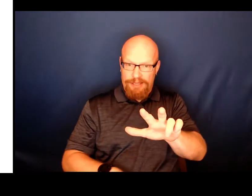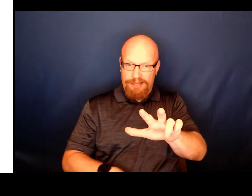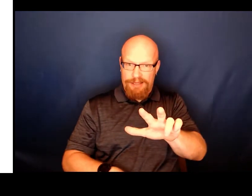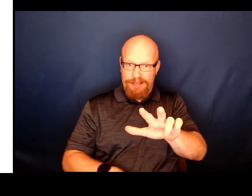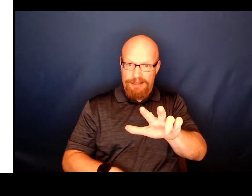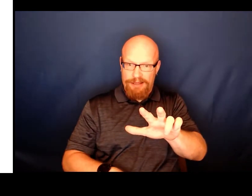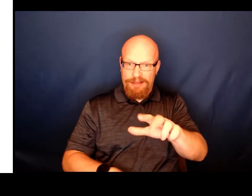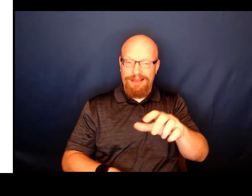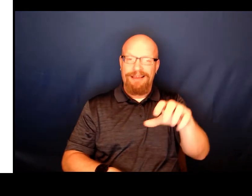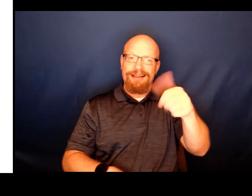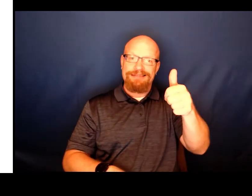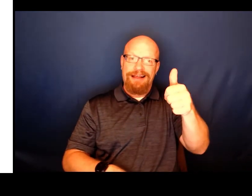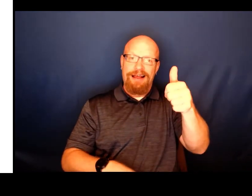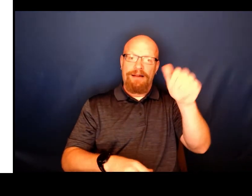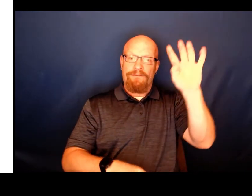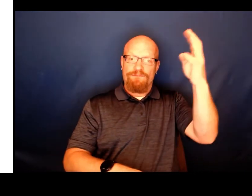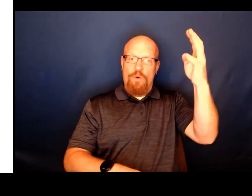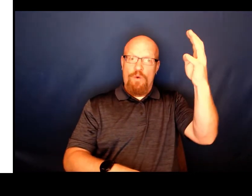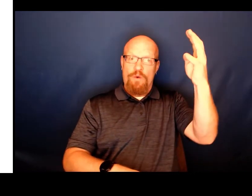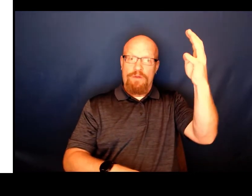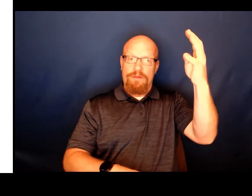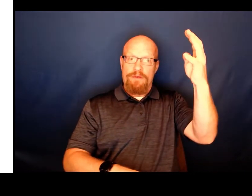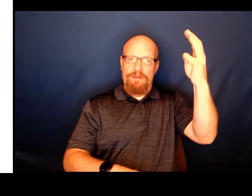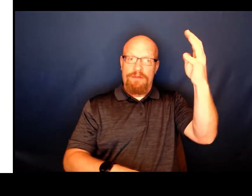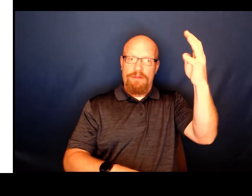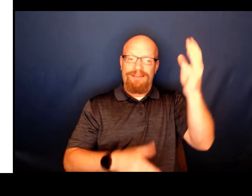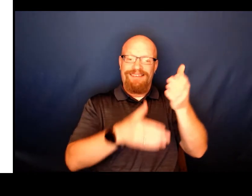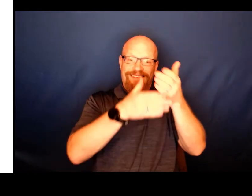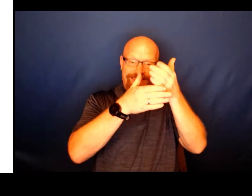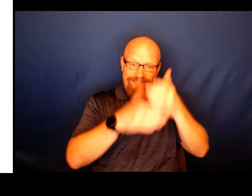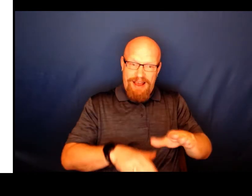2. 1.2 divided by